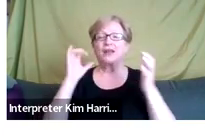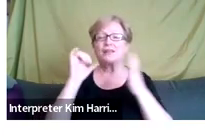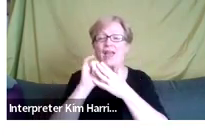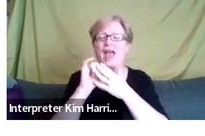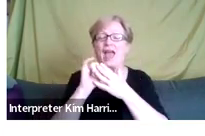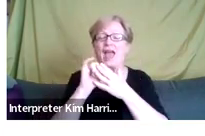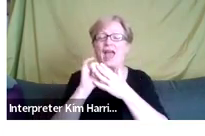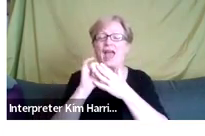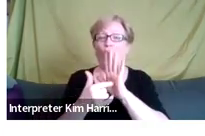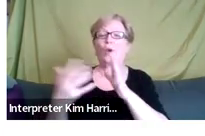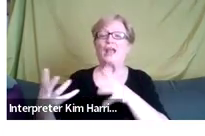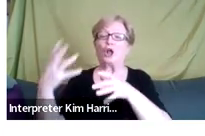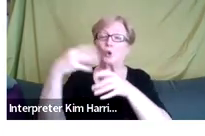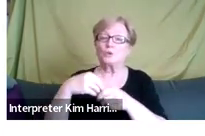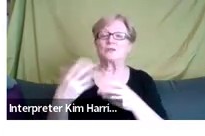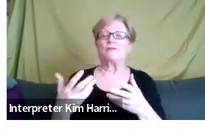inclusivity.